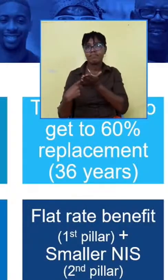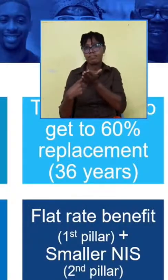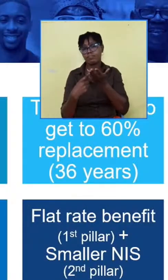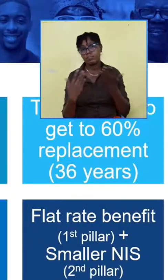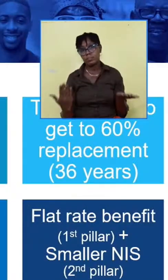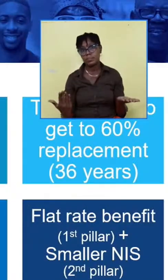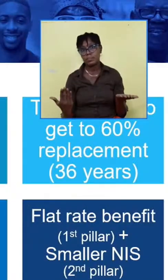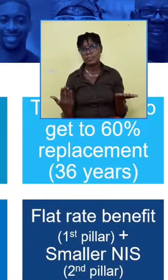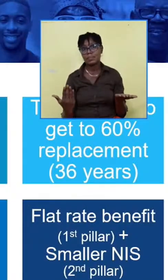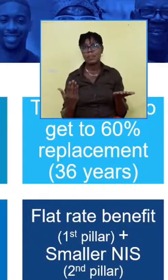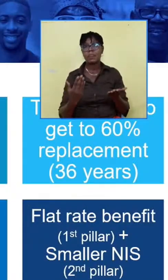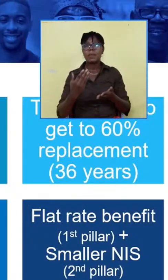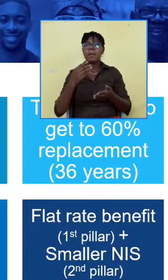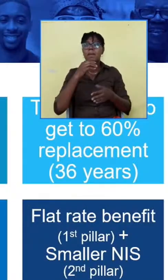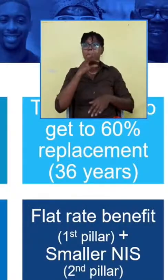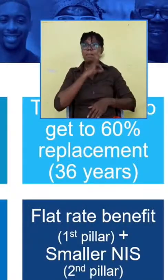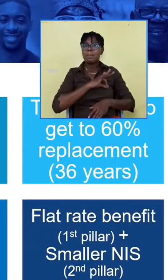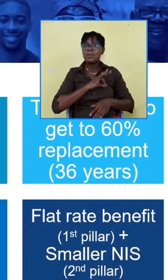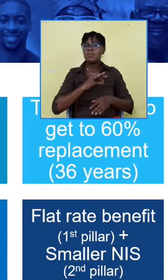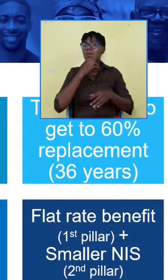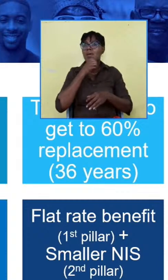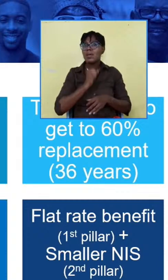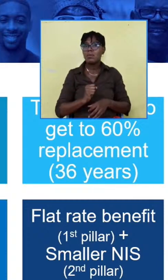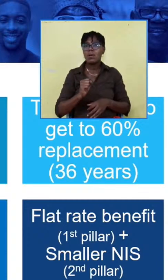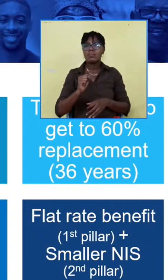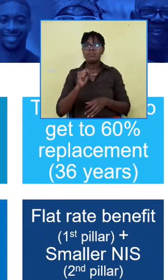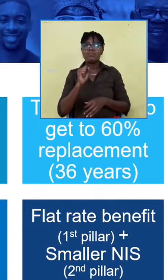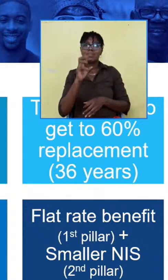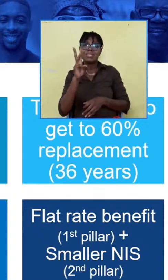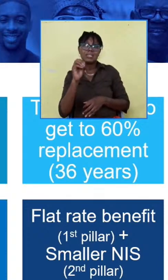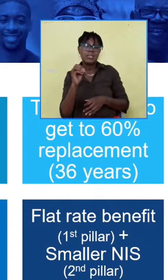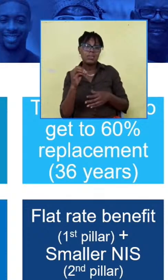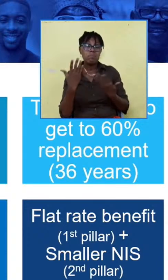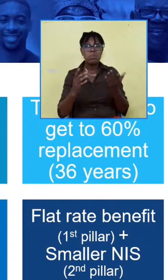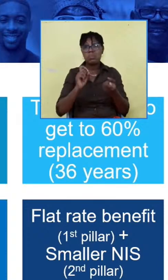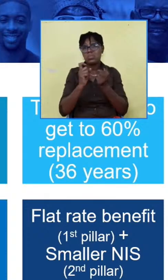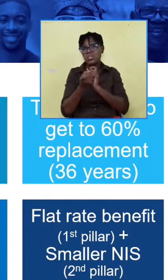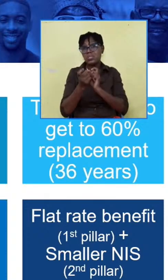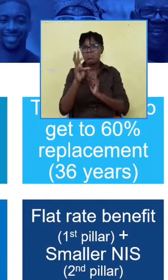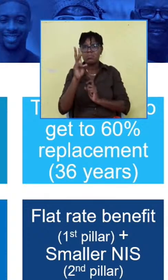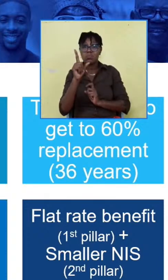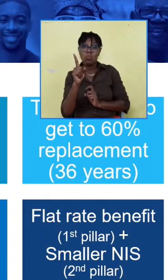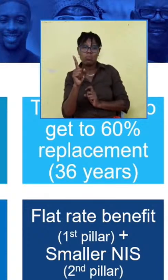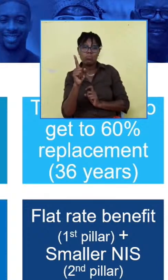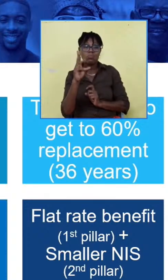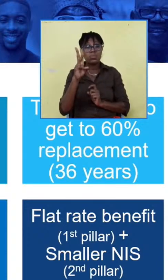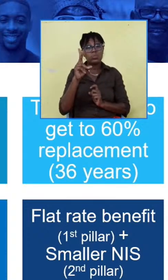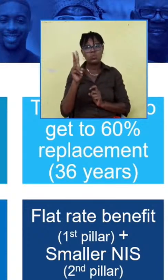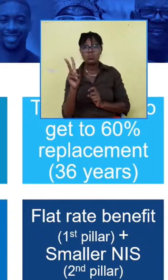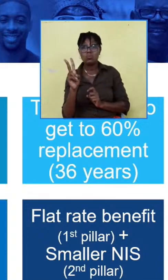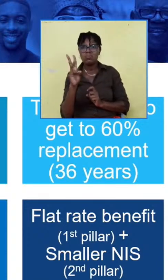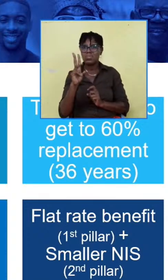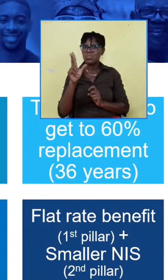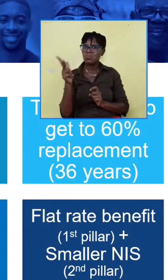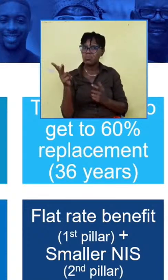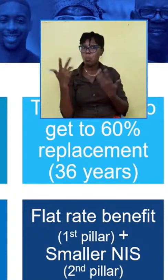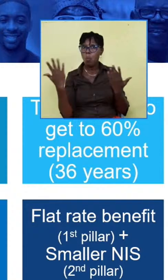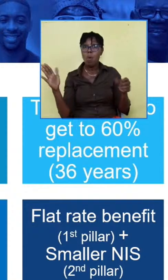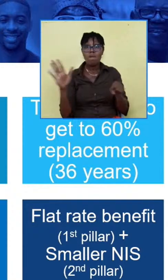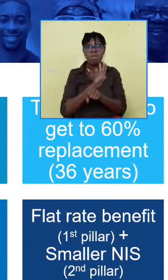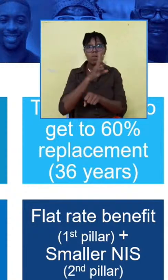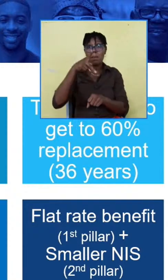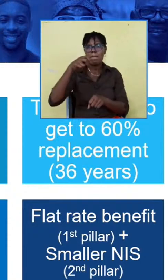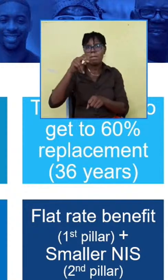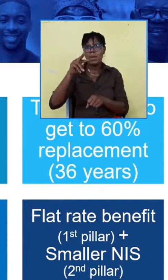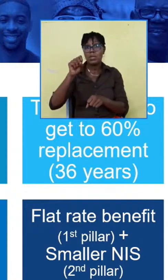for benefit is now 60. That could be made 61, 62, 63. The first age for a full pension